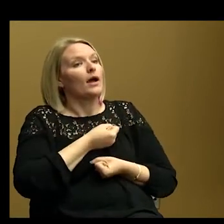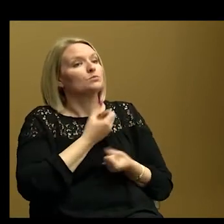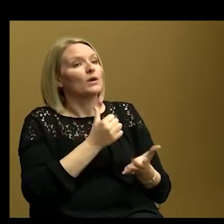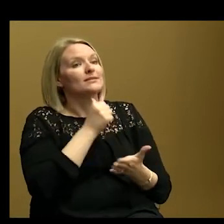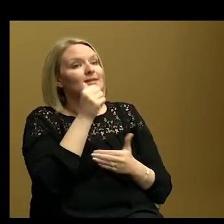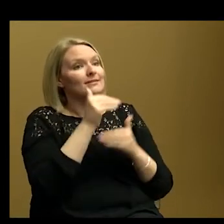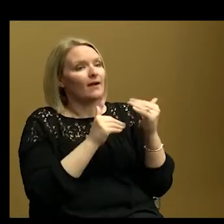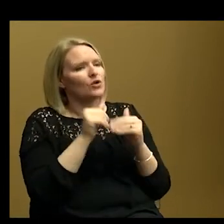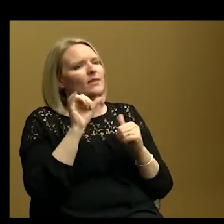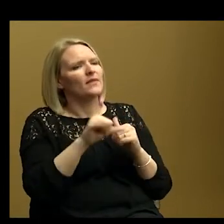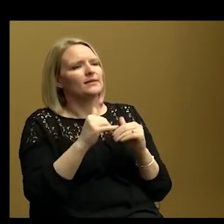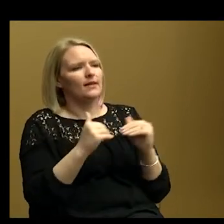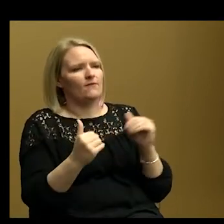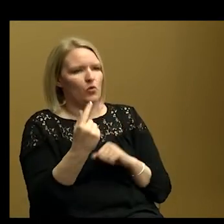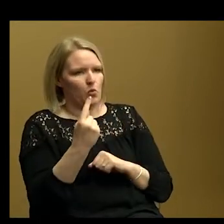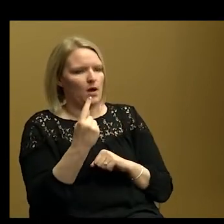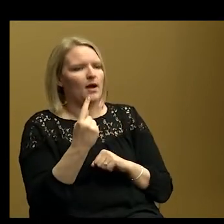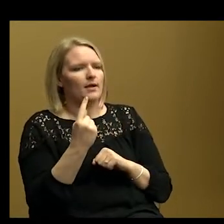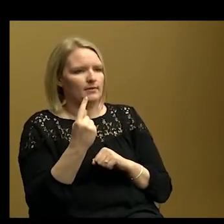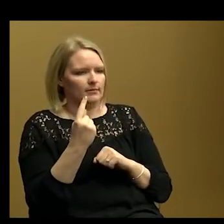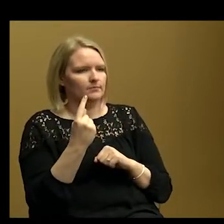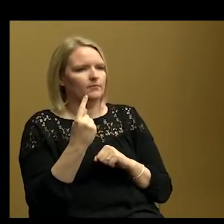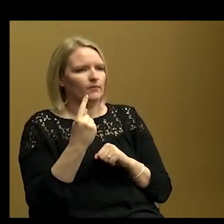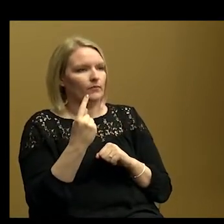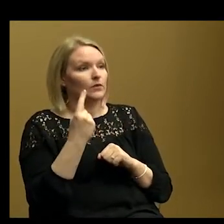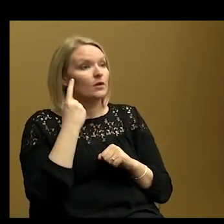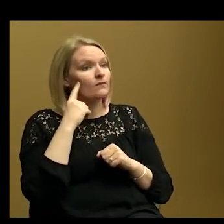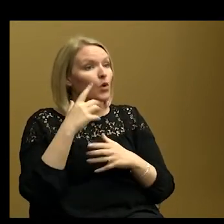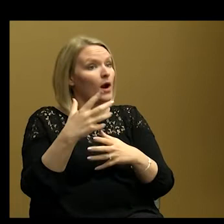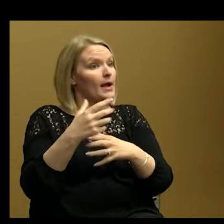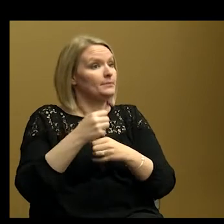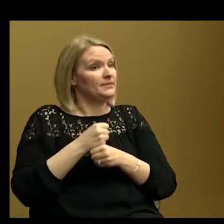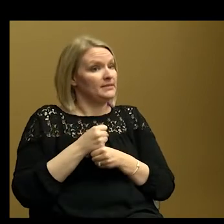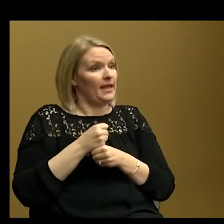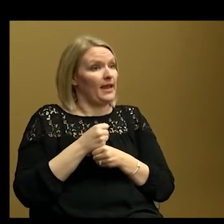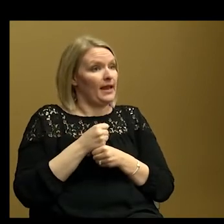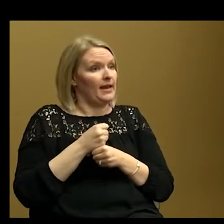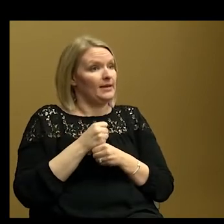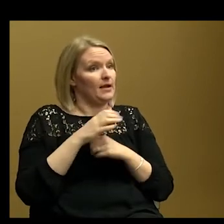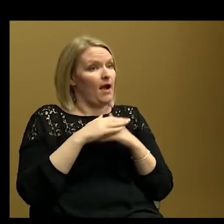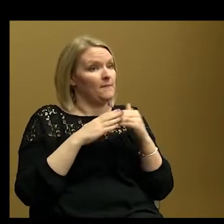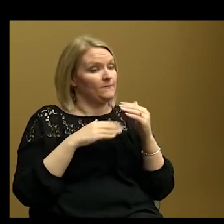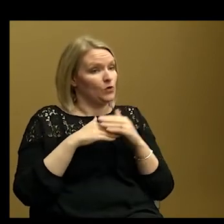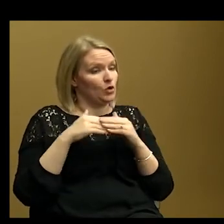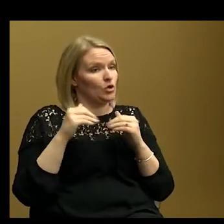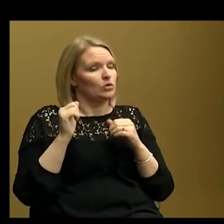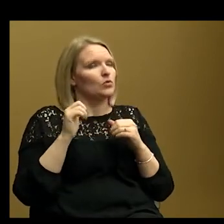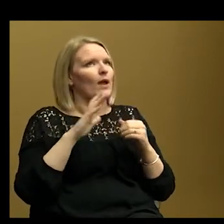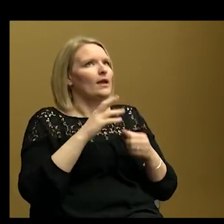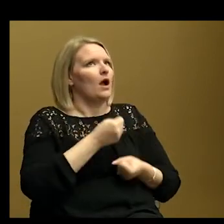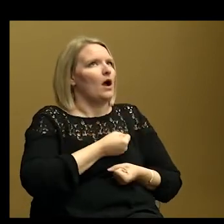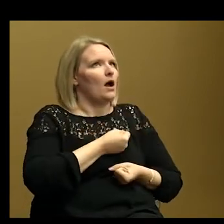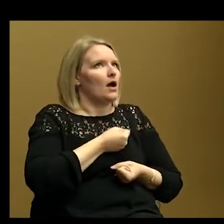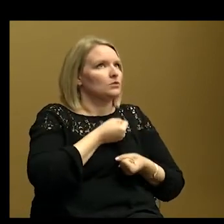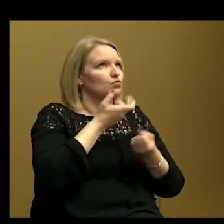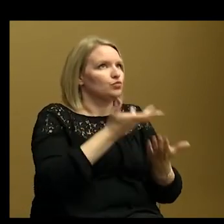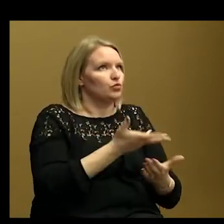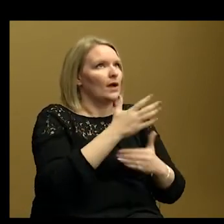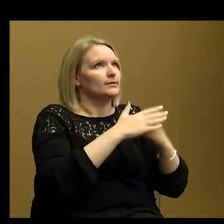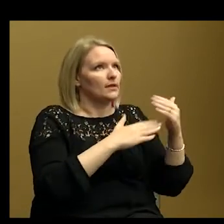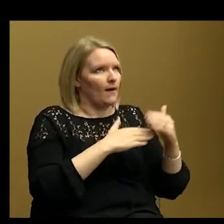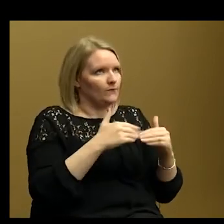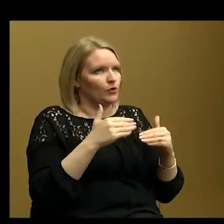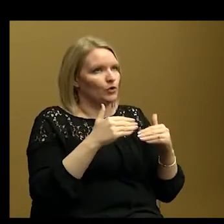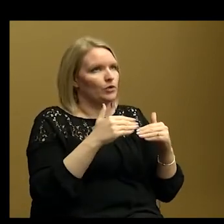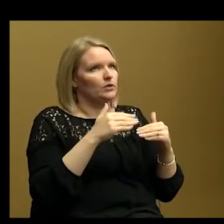be at level 1. To obtain comfort, or expresses comfort, would be